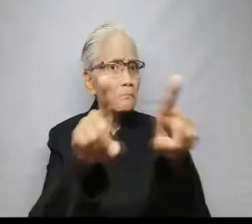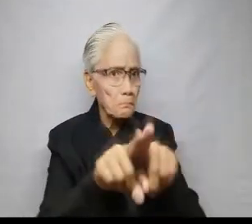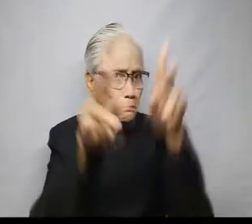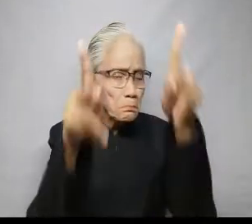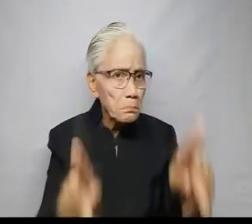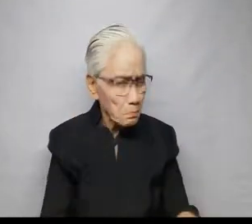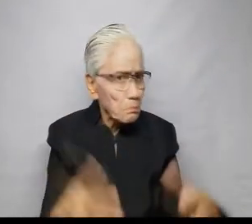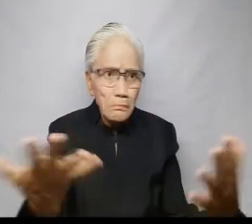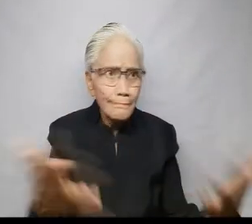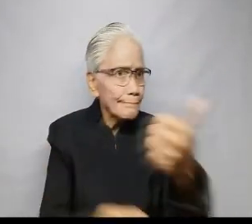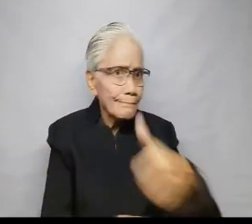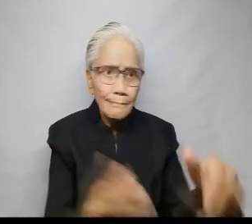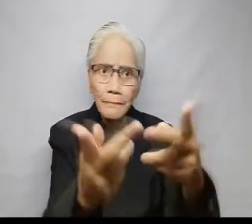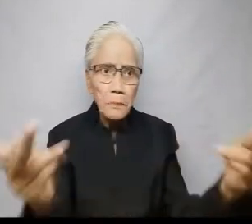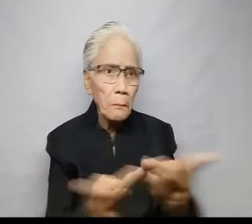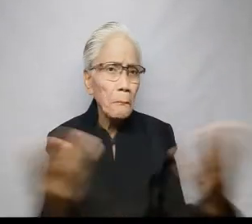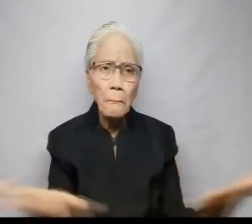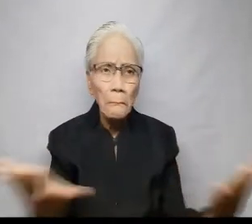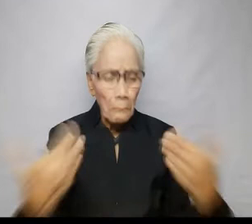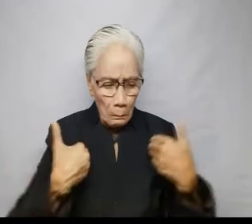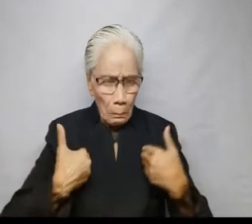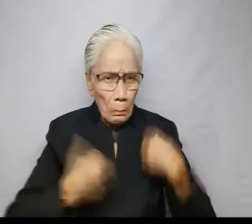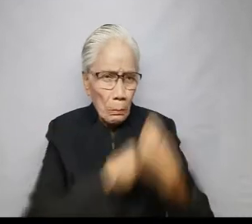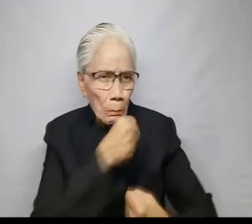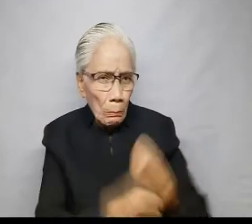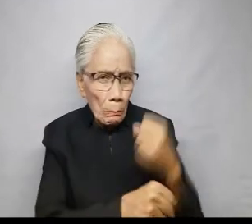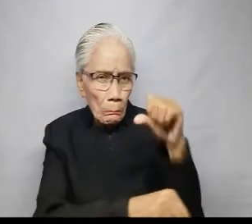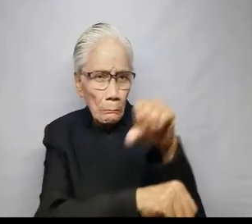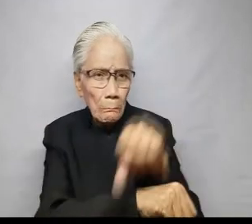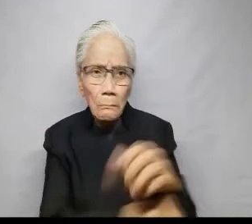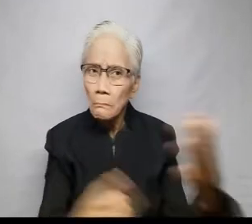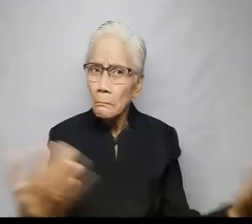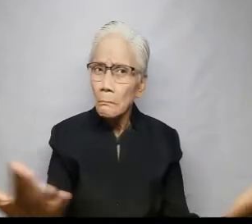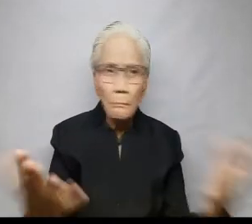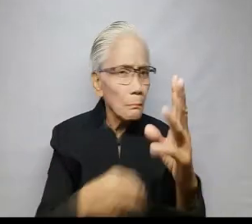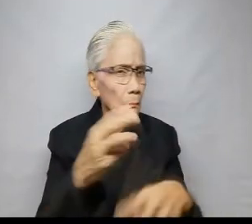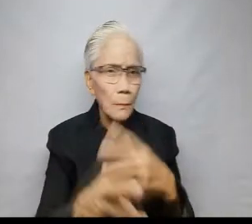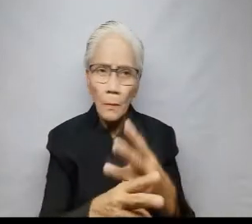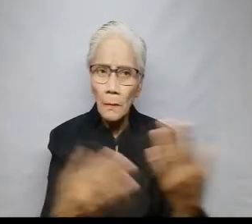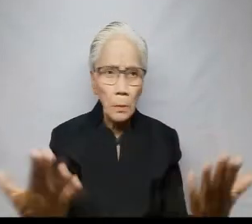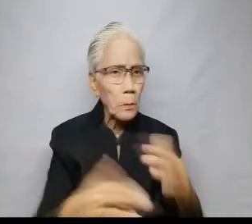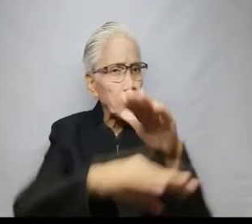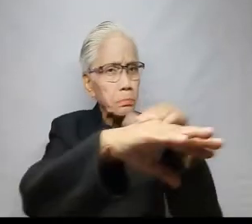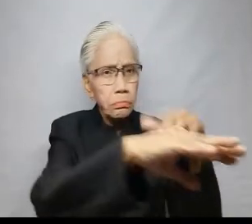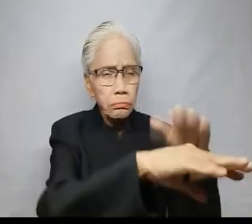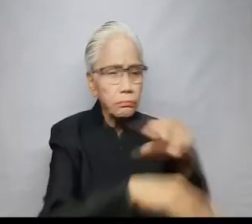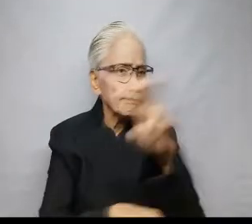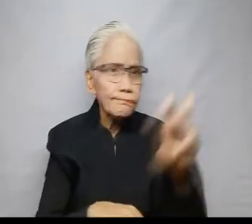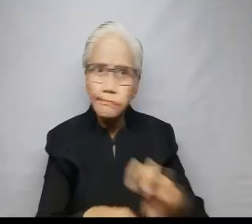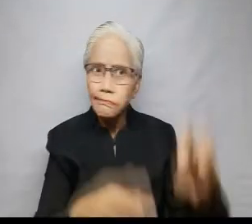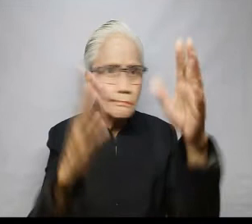human beings. It is any place where there is suffering and oppression. It is through this road that we are called to